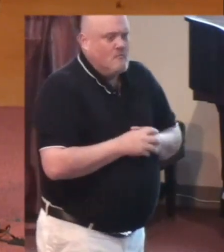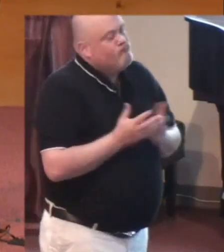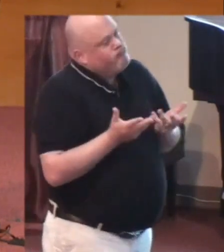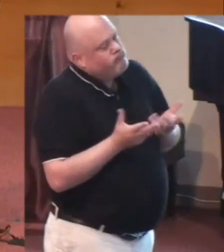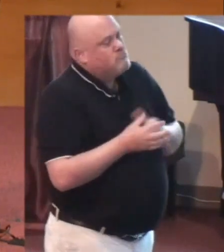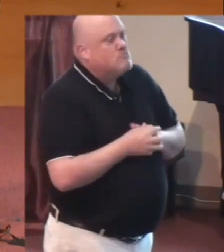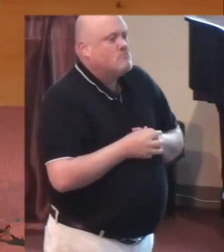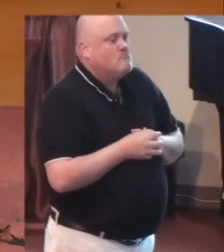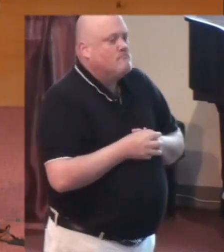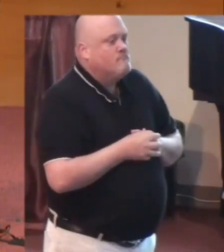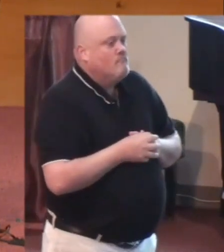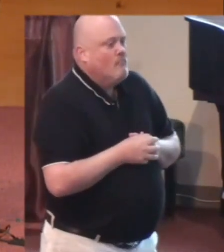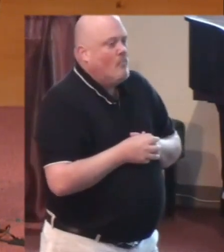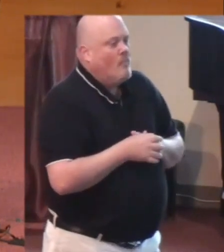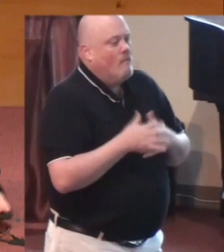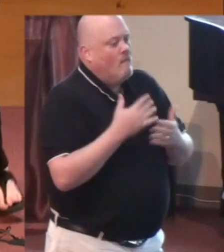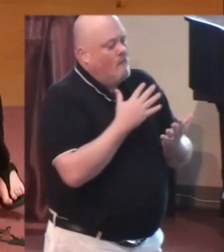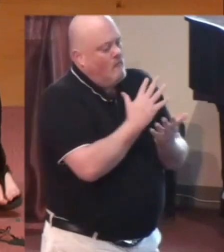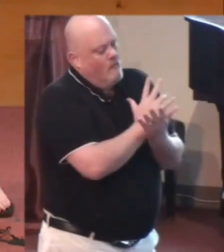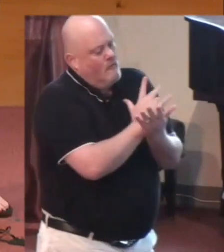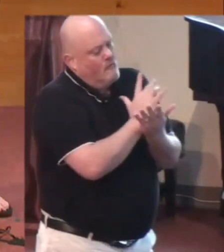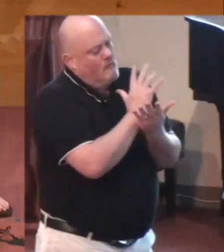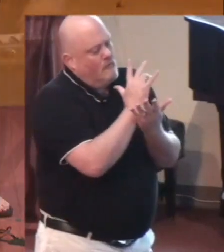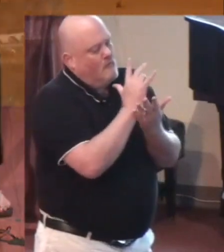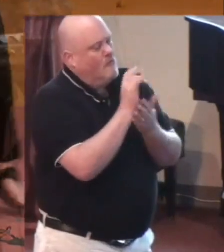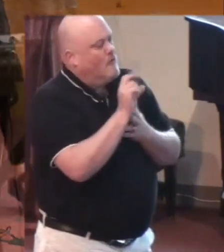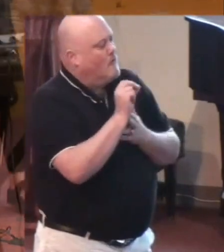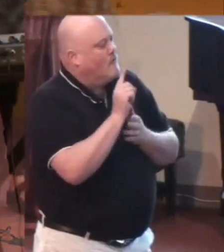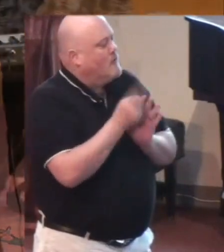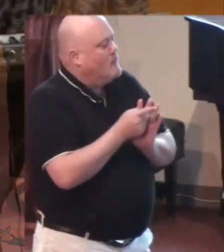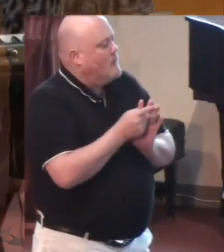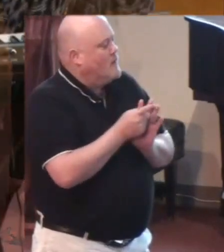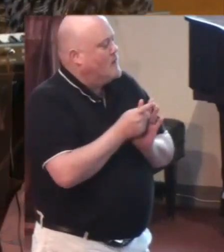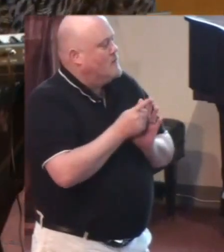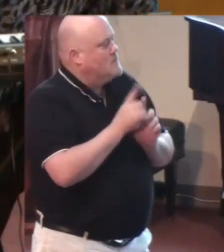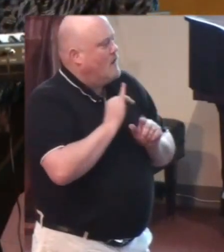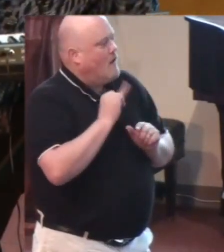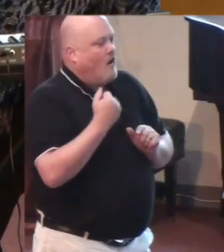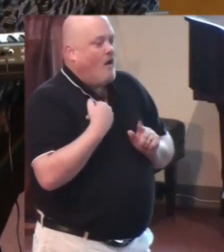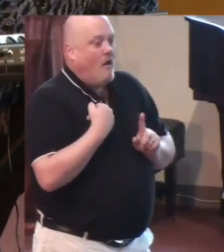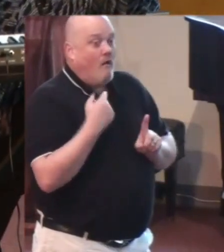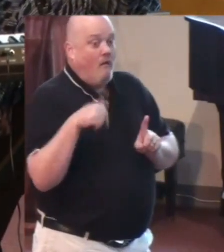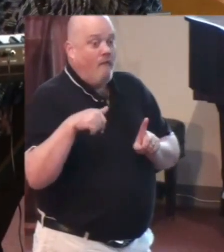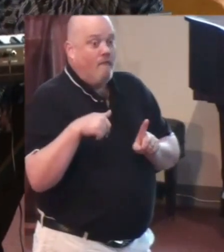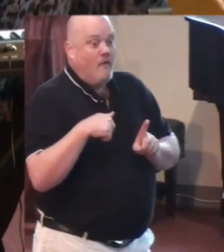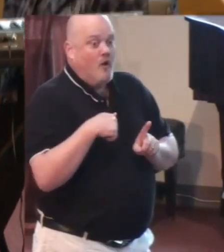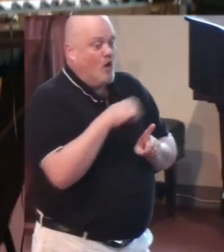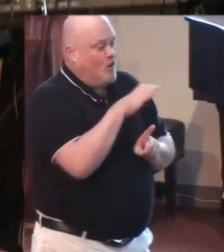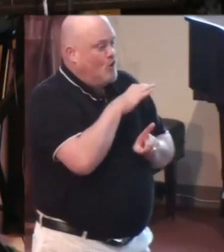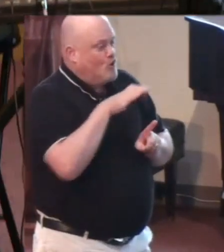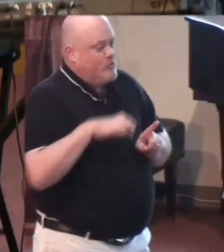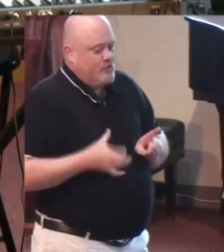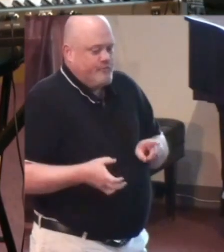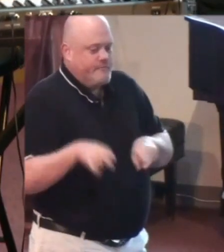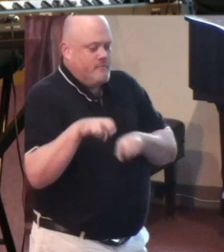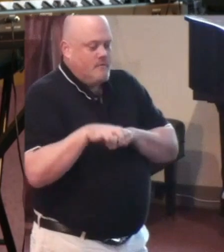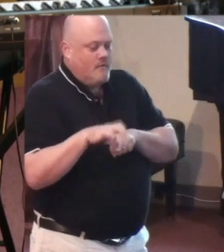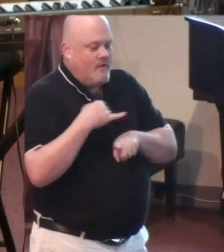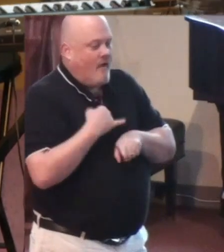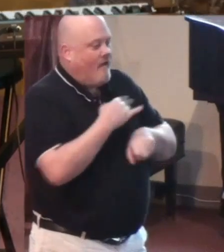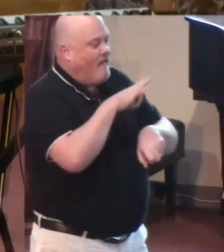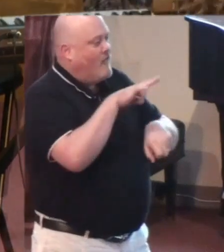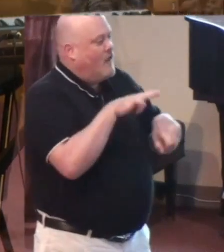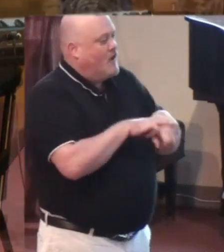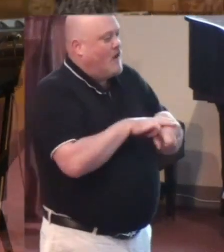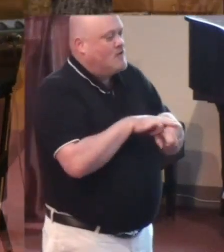Well, 30 minutes later, I have the fundamentalist Christians in this chair, and I have the Nashville music